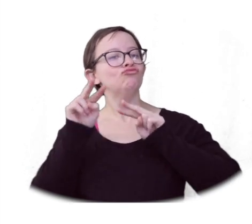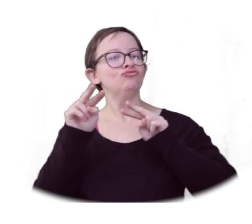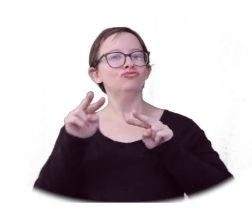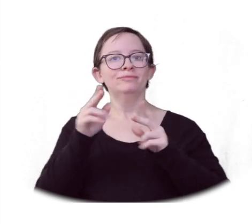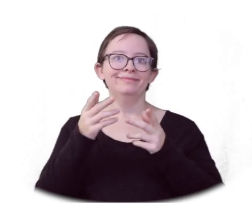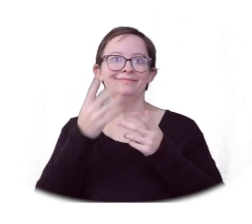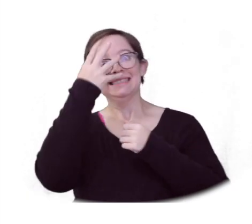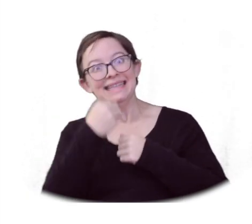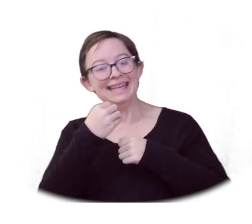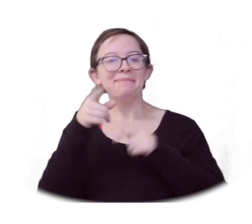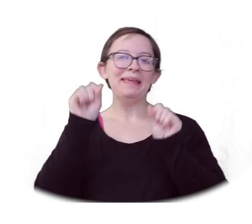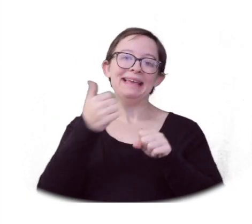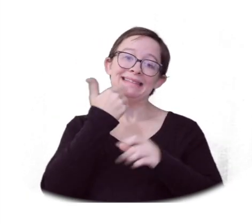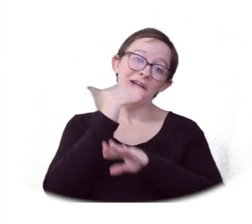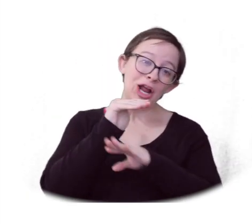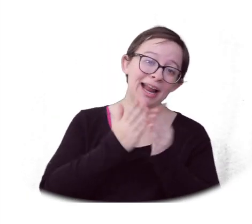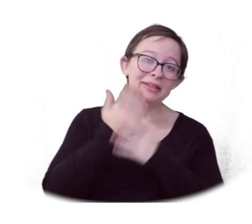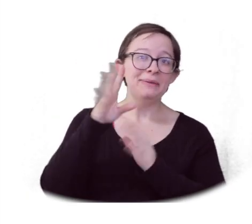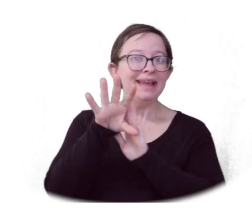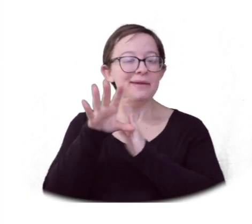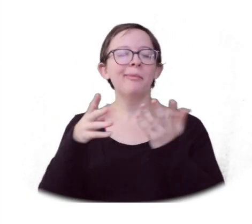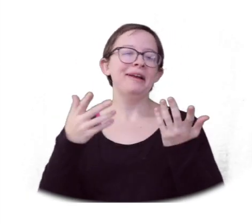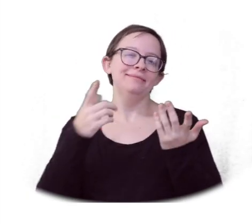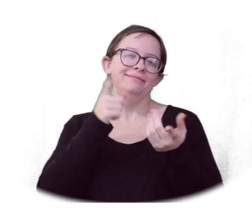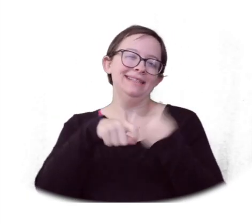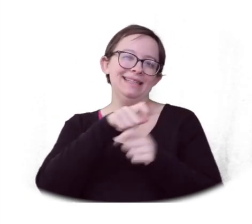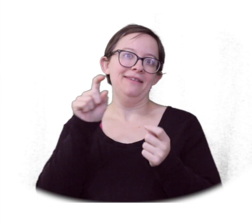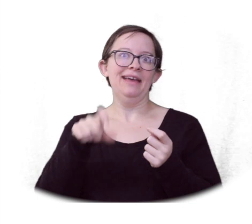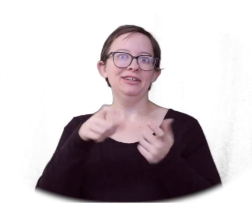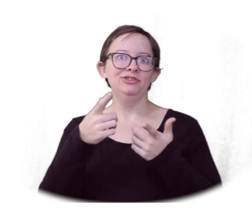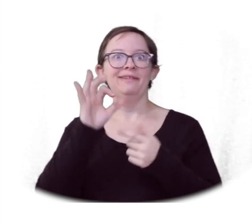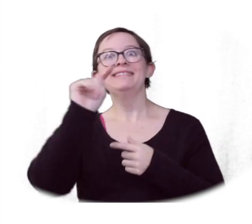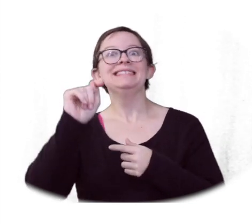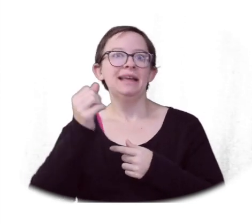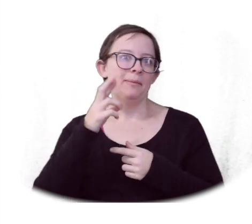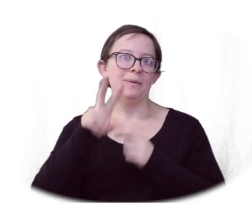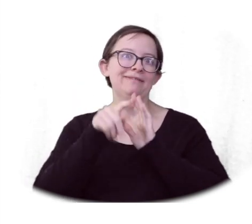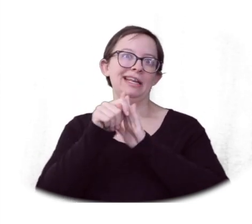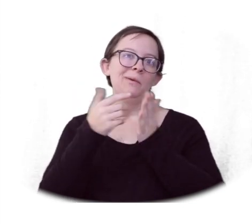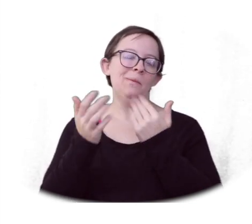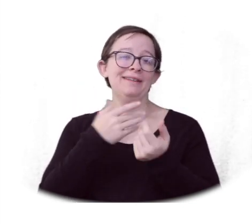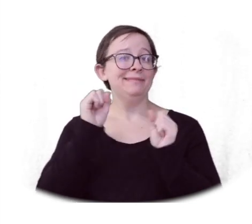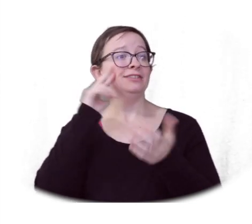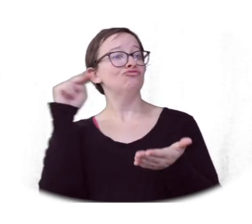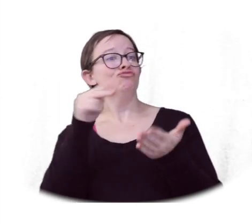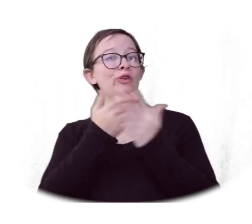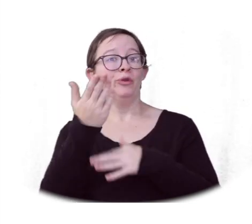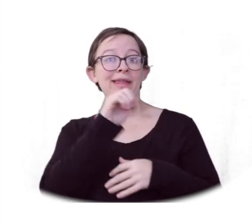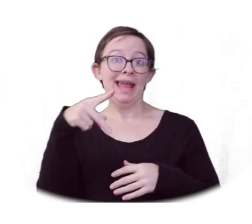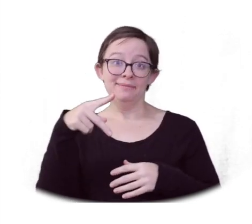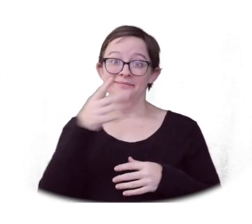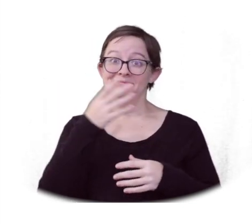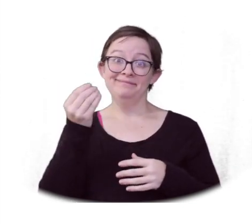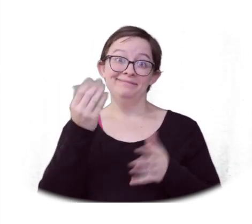can watch him, go to sleep. They can say goodnight that way. Instead of having to do like FaceTime or video or whatever, they can